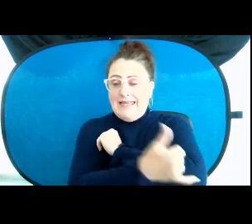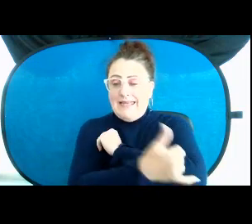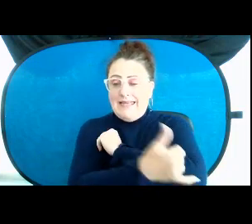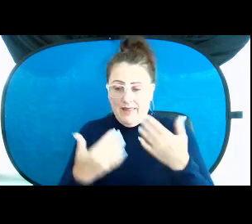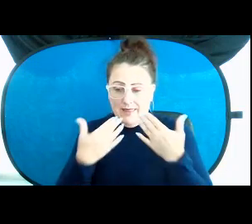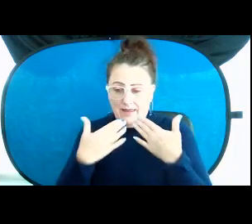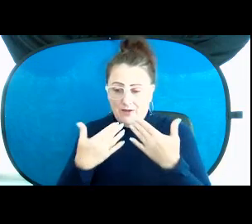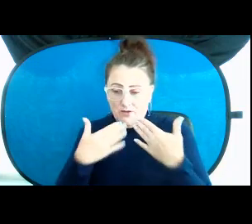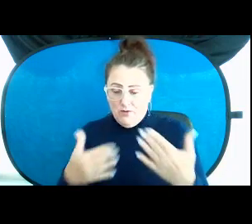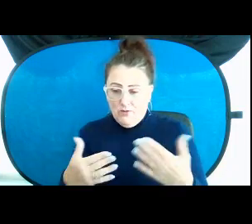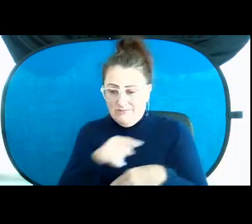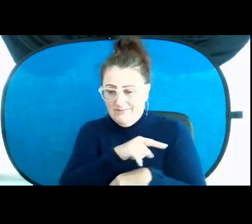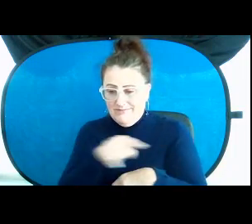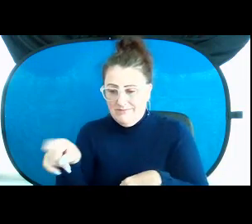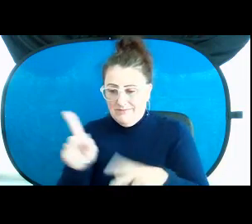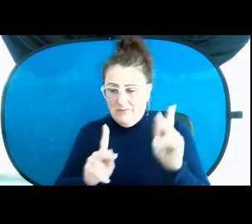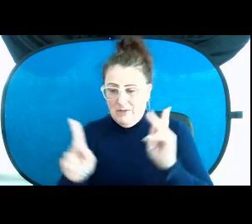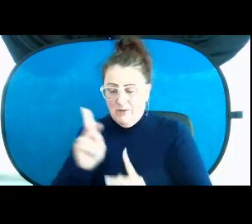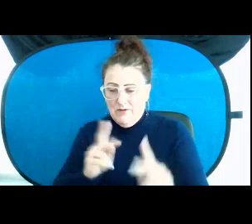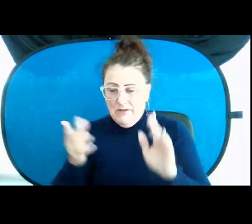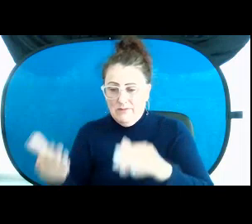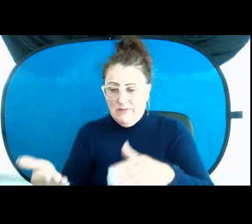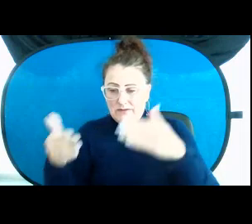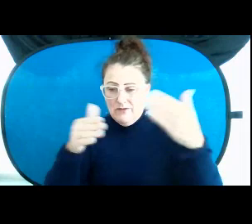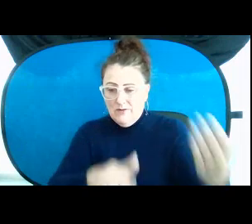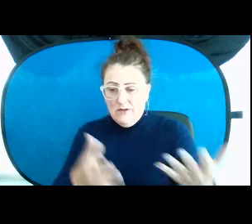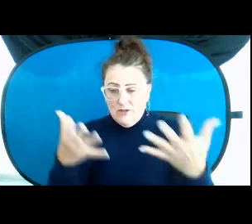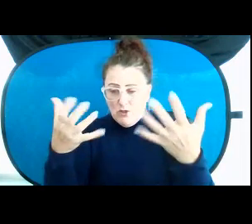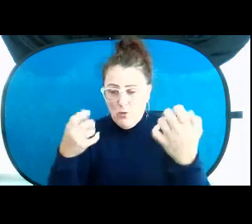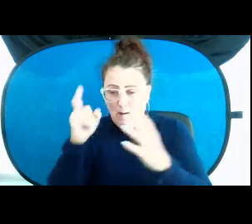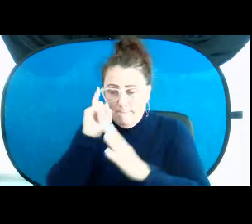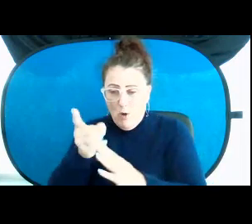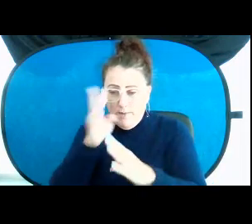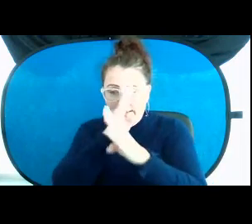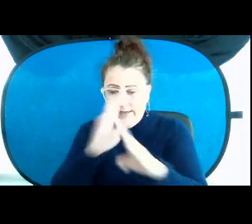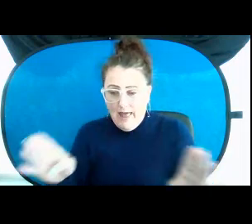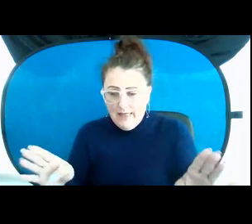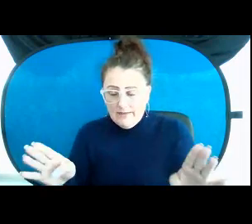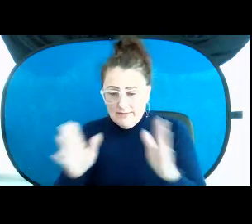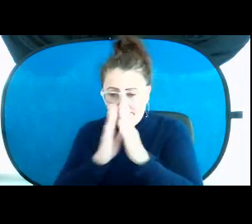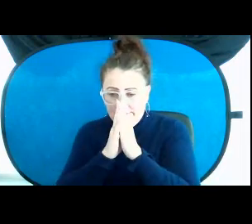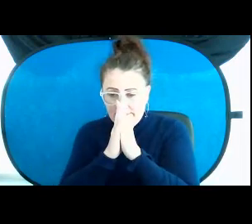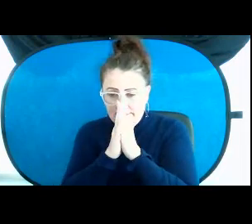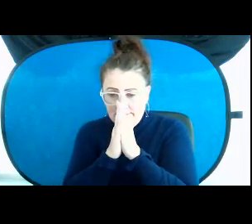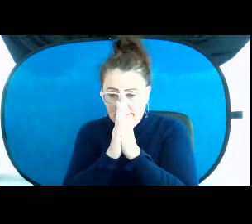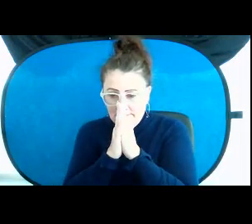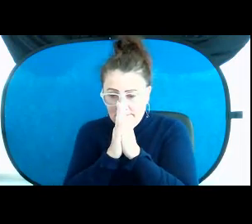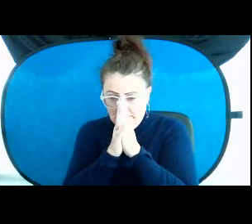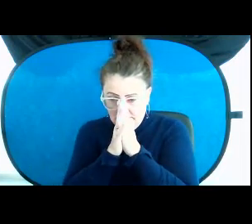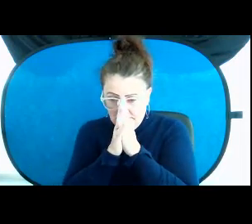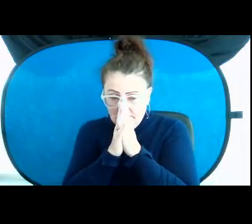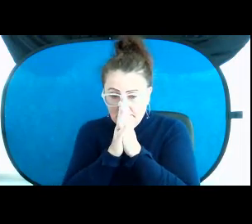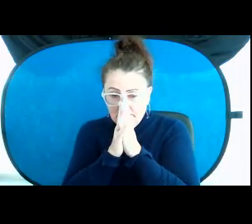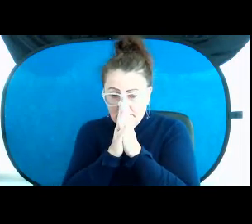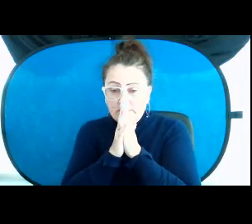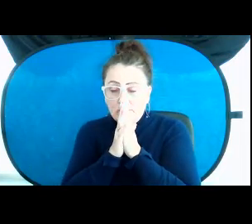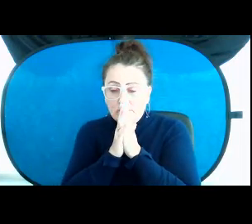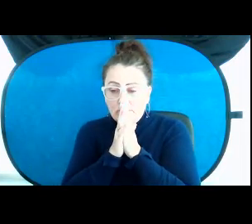Thank you. Want to do a moment of silence or moment of silence? Thank you.